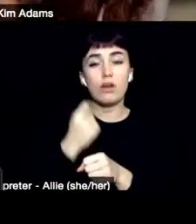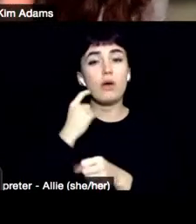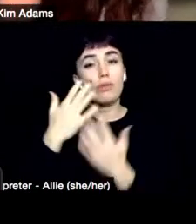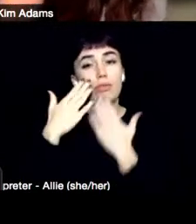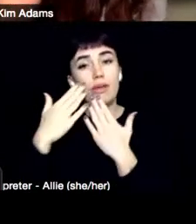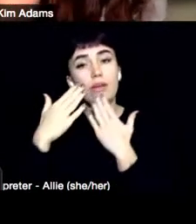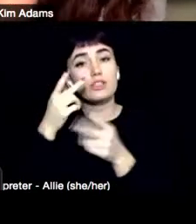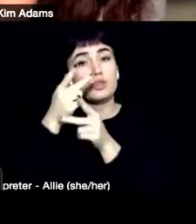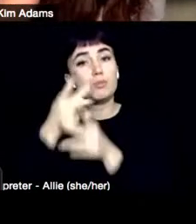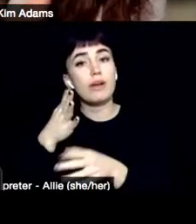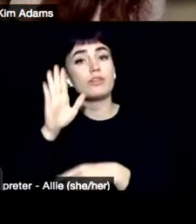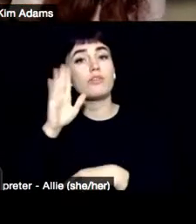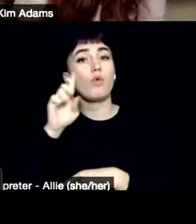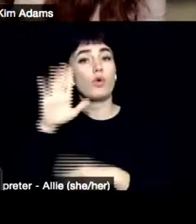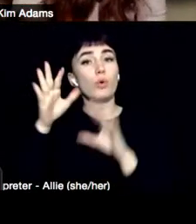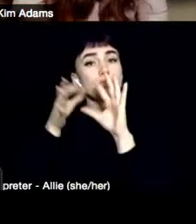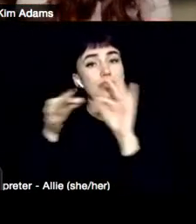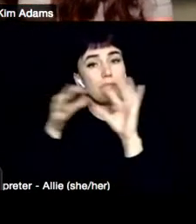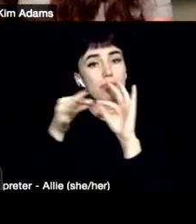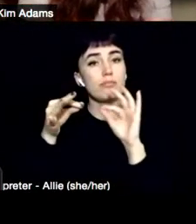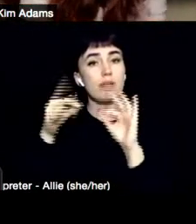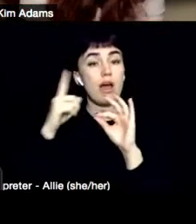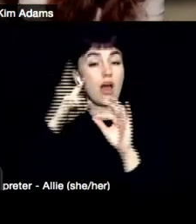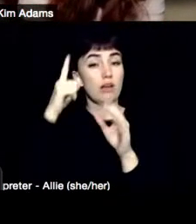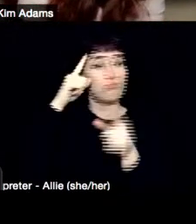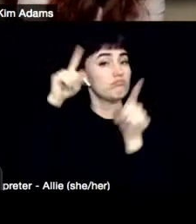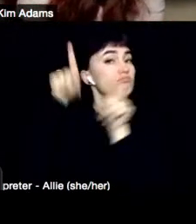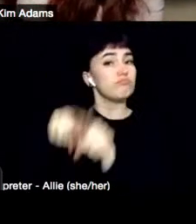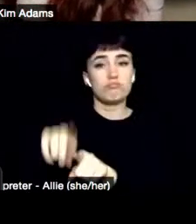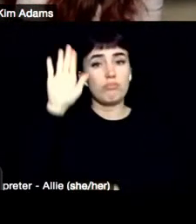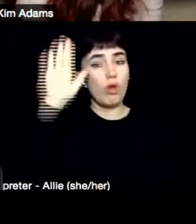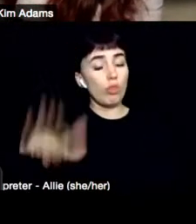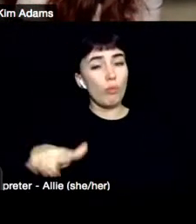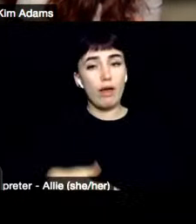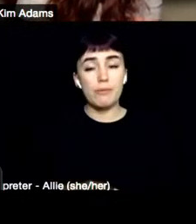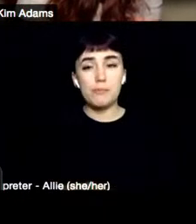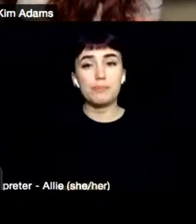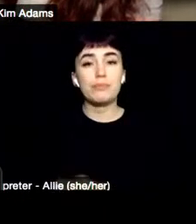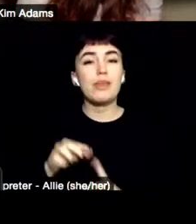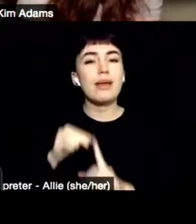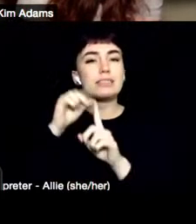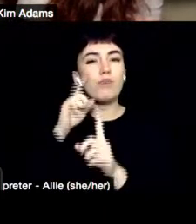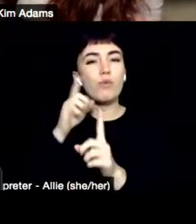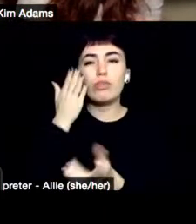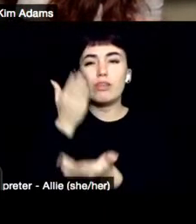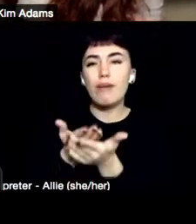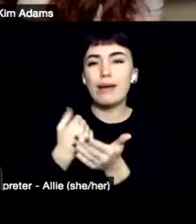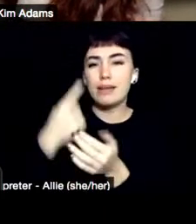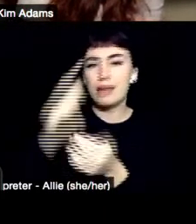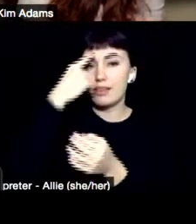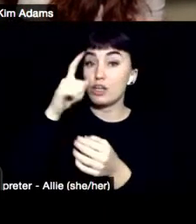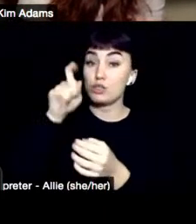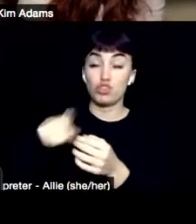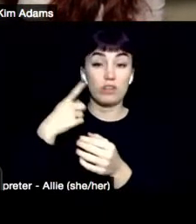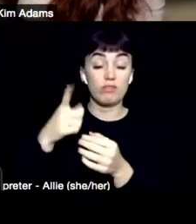your statements. I was in complete agreement with them, except for the fact that I think they should have gone